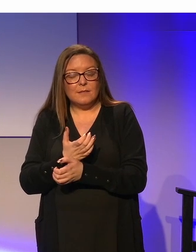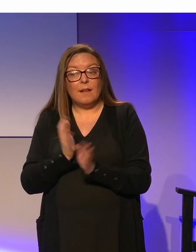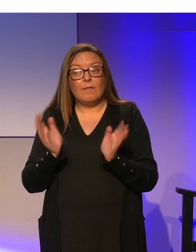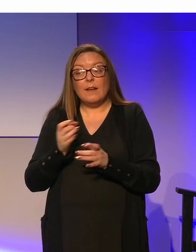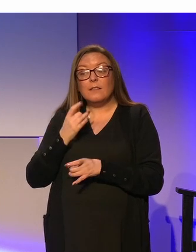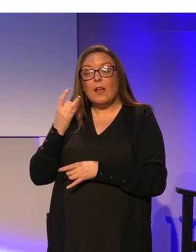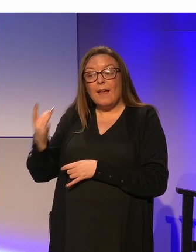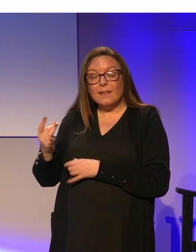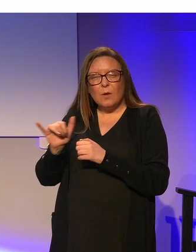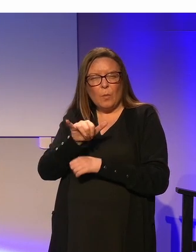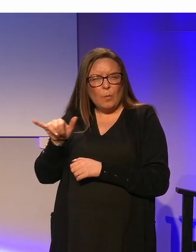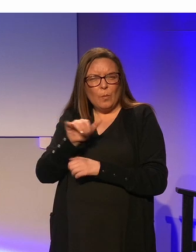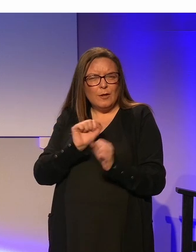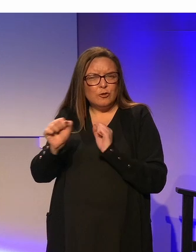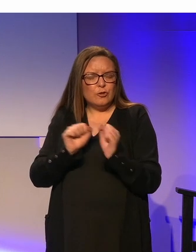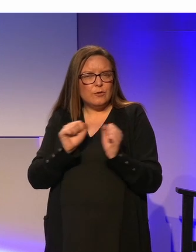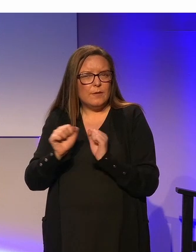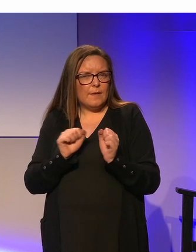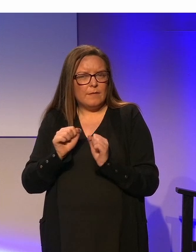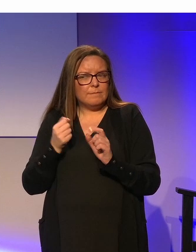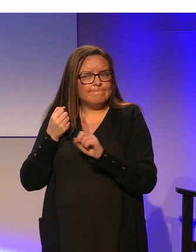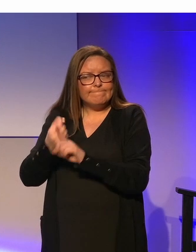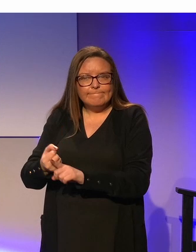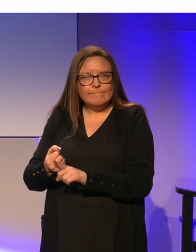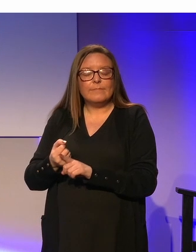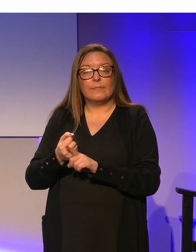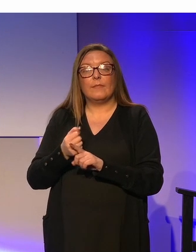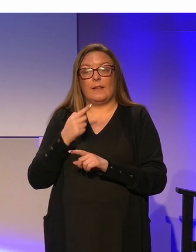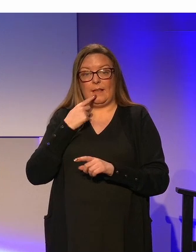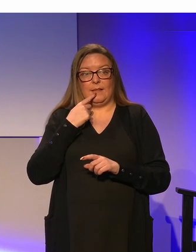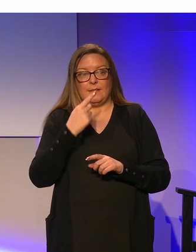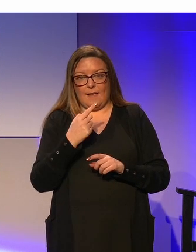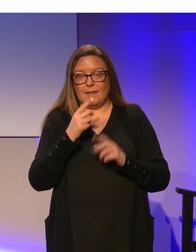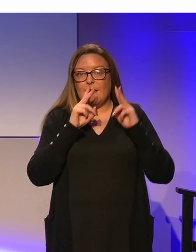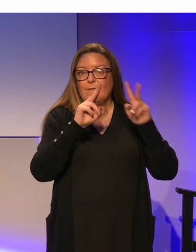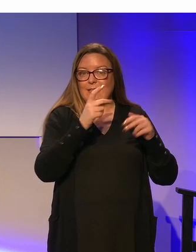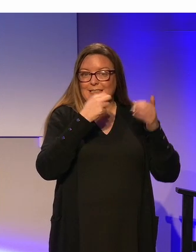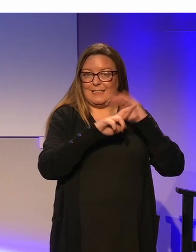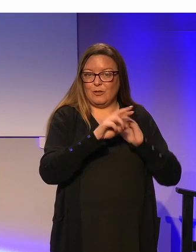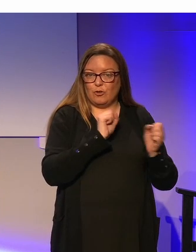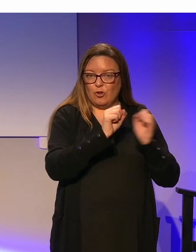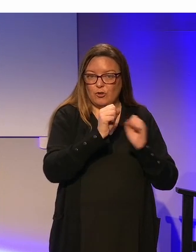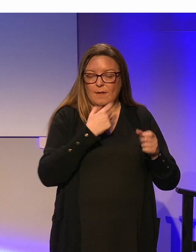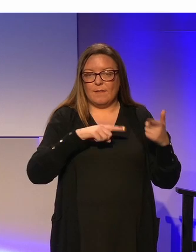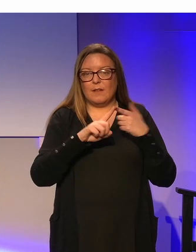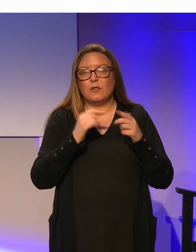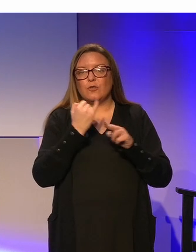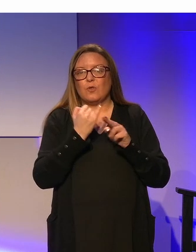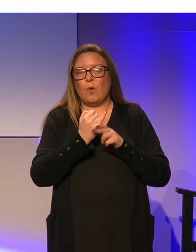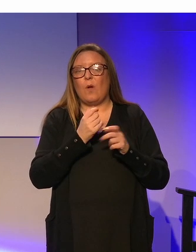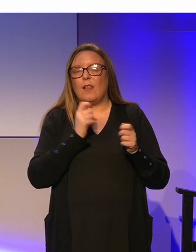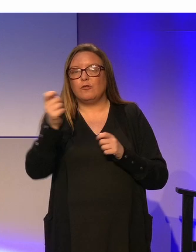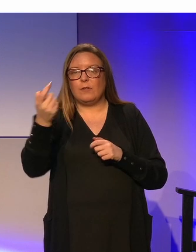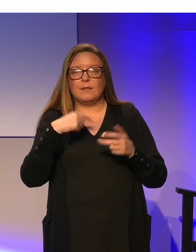about which services were making the impact, they identified the visiting teacher service, school